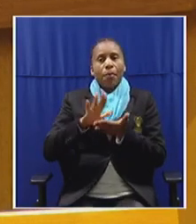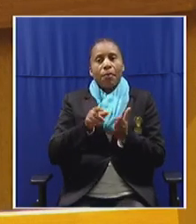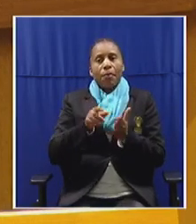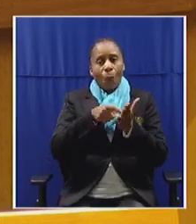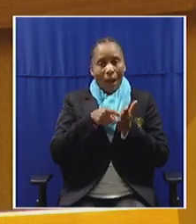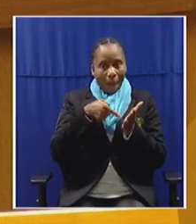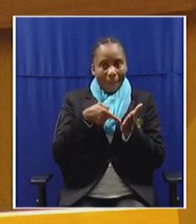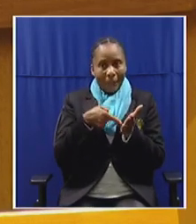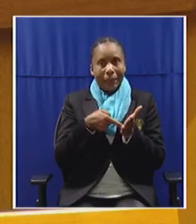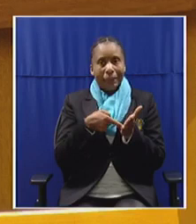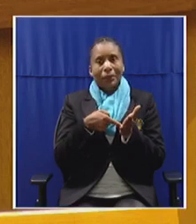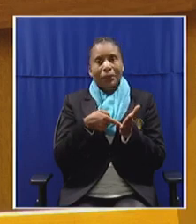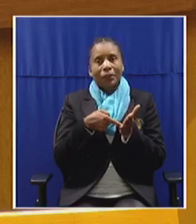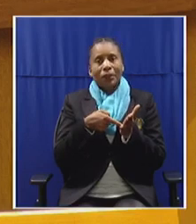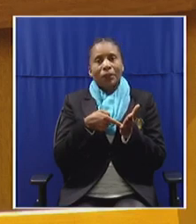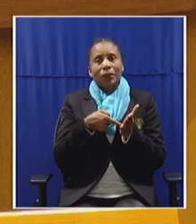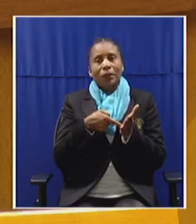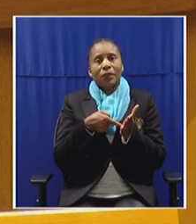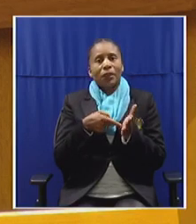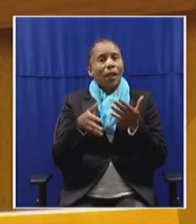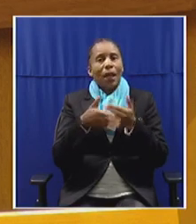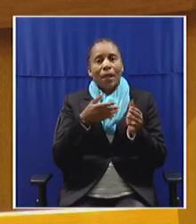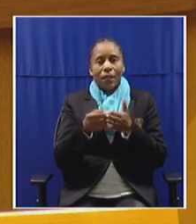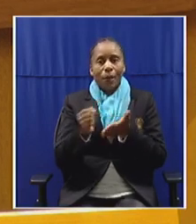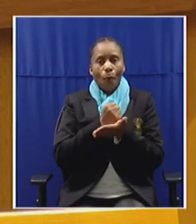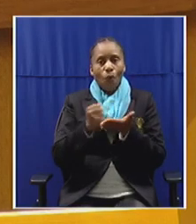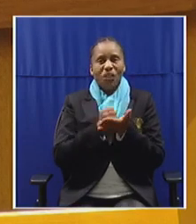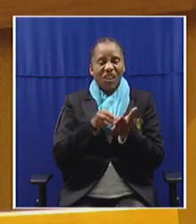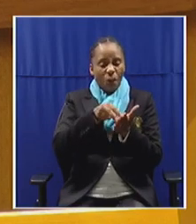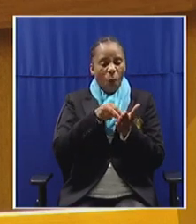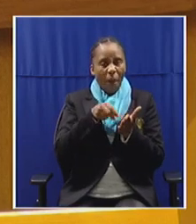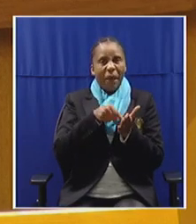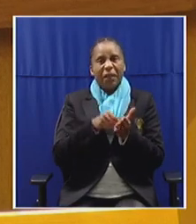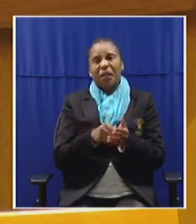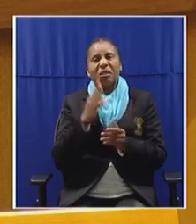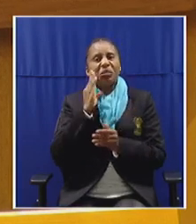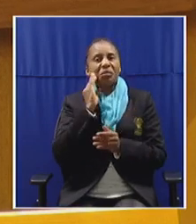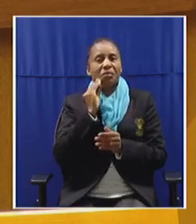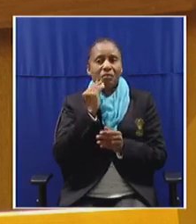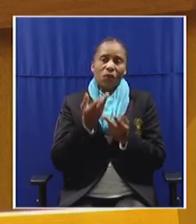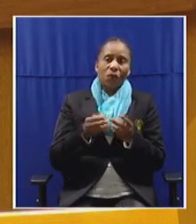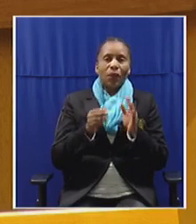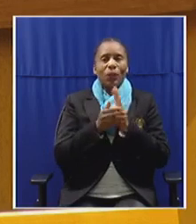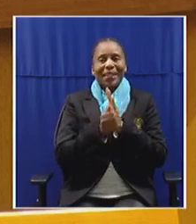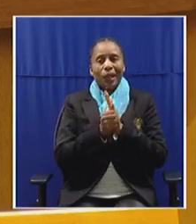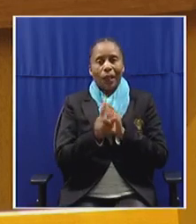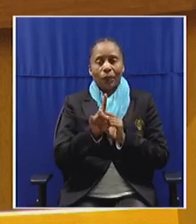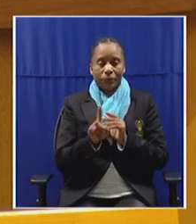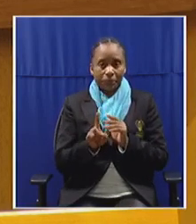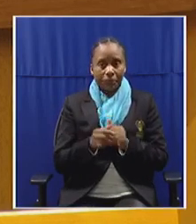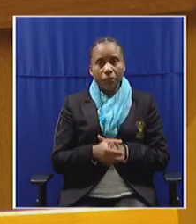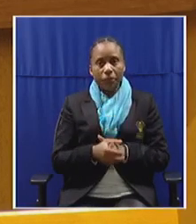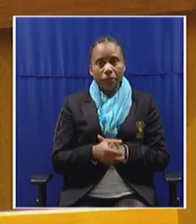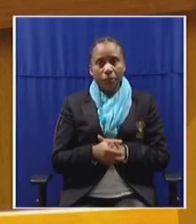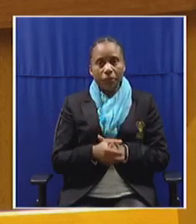that any post that is advertised, there's a requirement of experience. So we must do